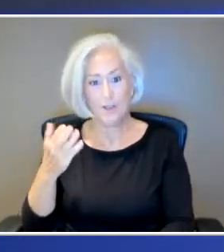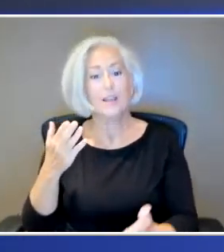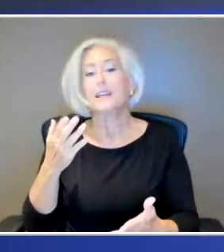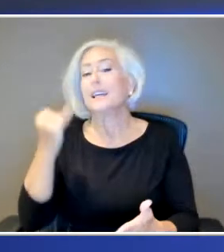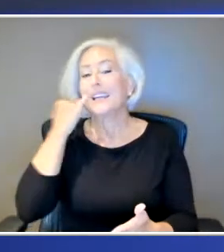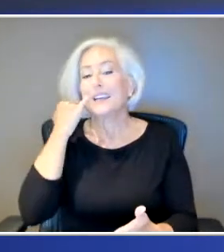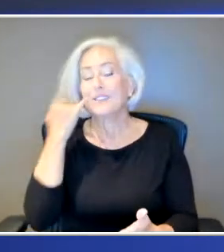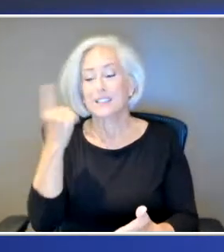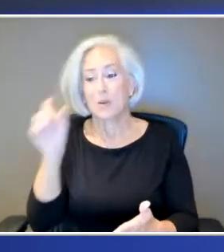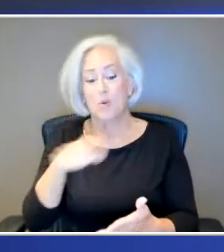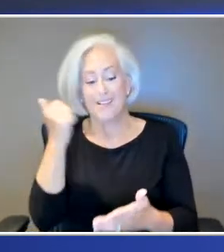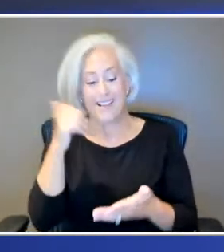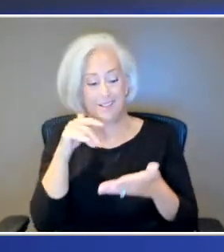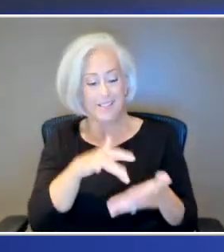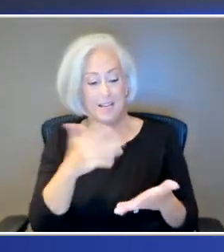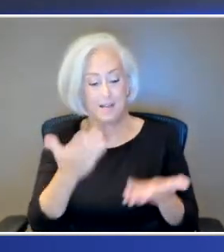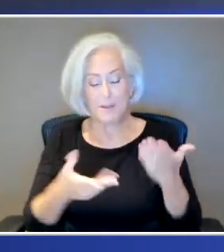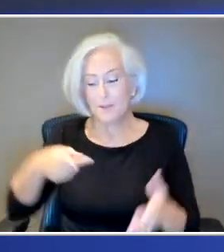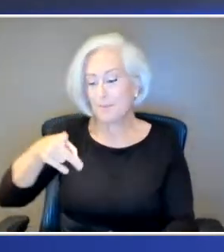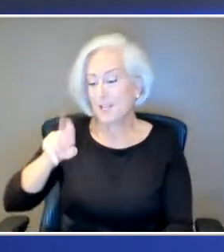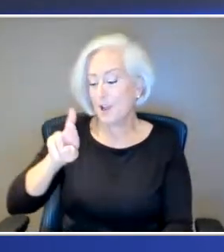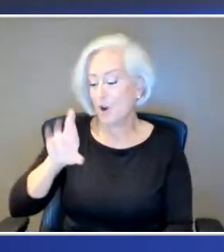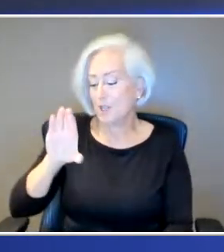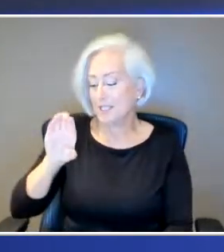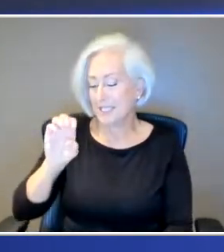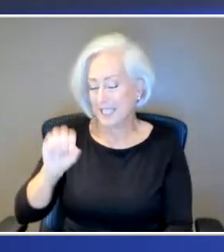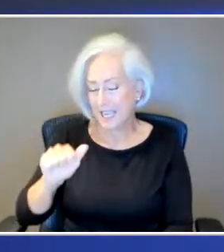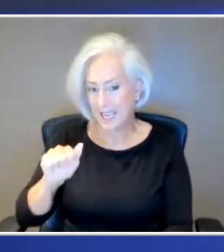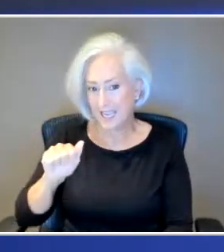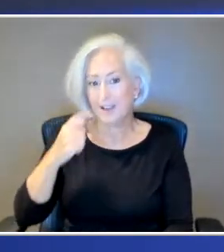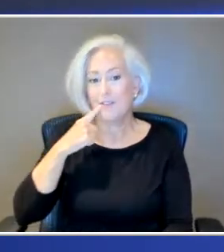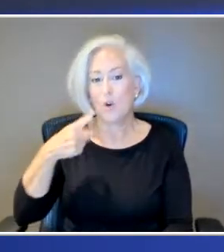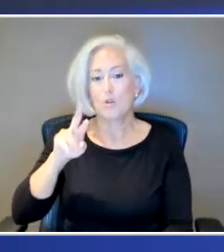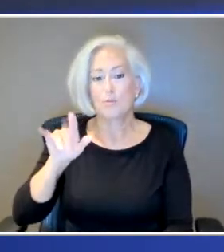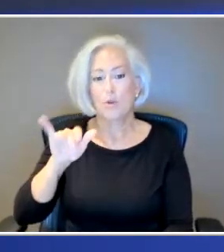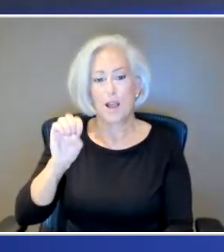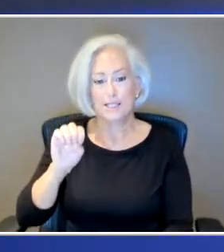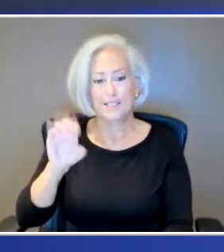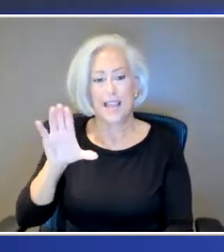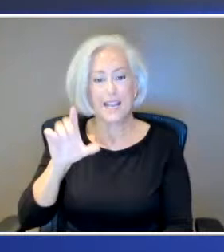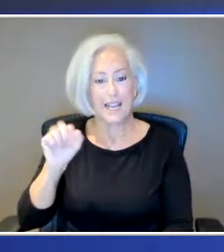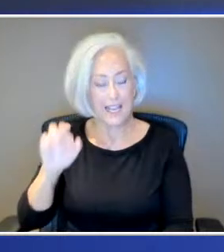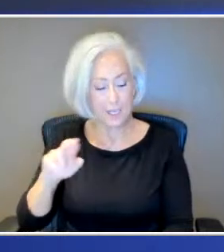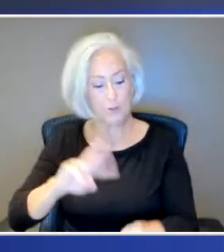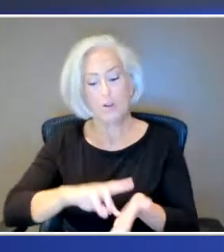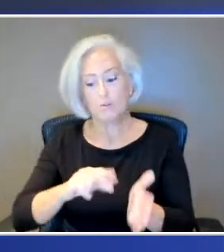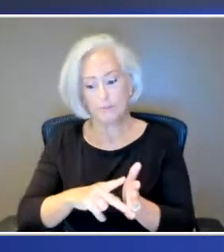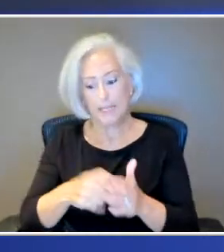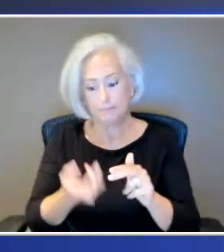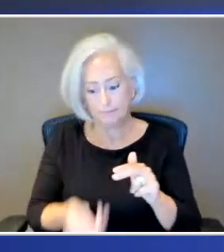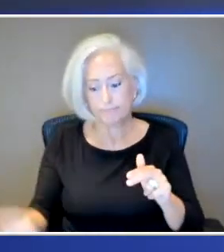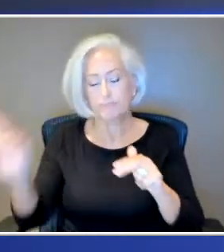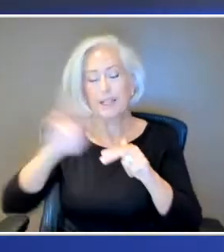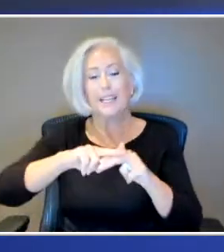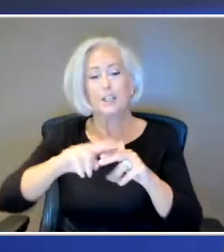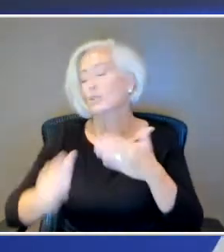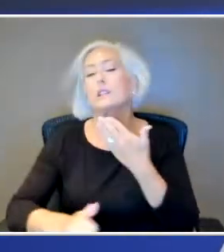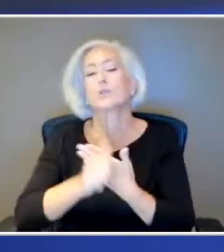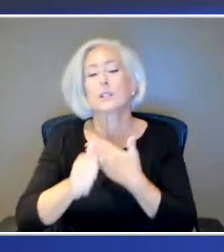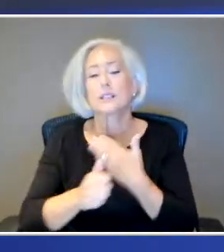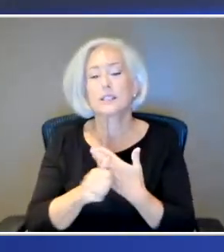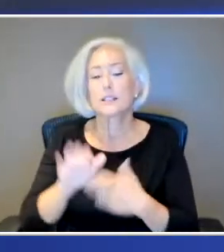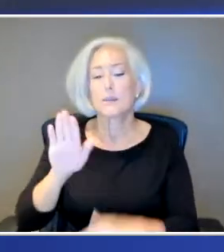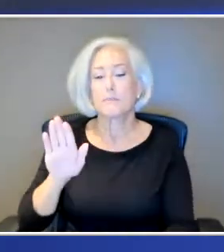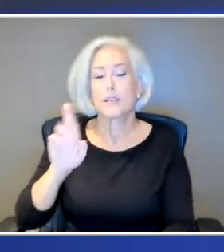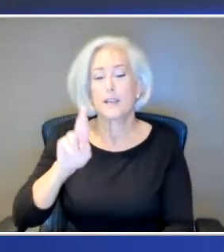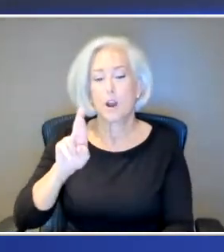they had studied it in prostate cancer first. That's how much it increases the risk. Essentially, men who have a BRCA2 mutation, which is the one that is the